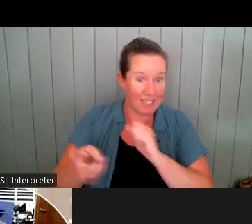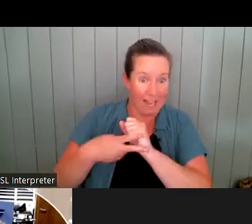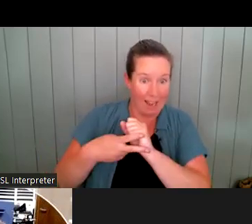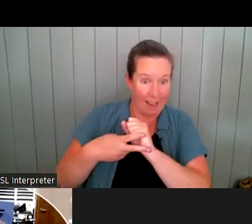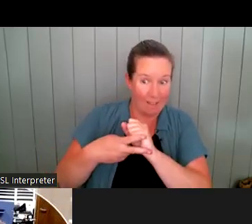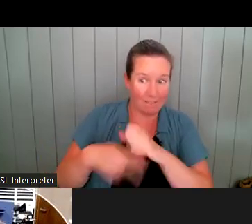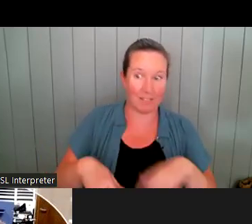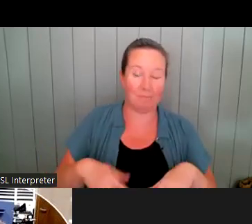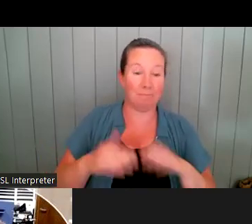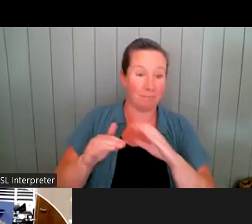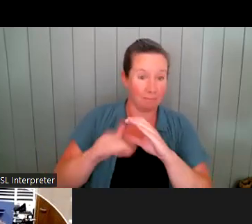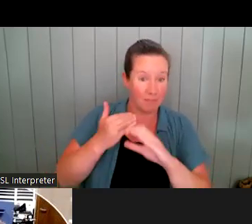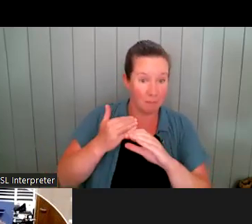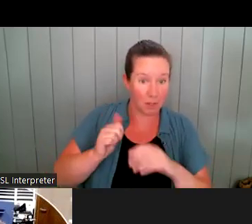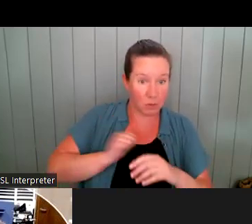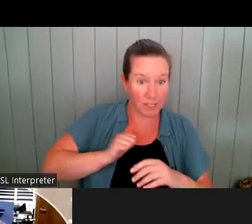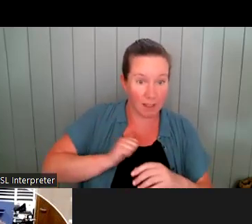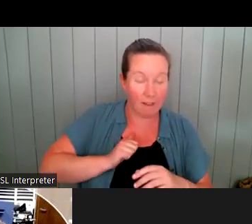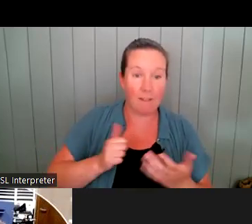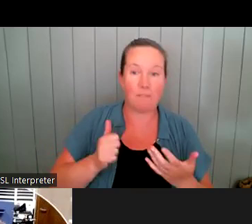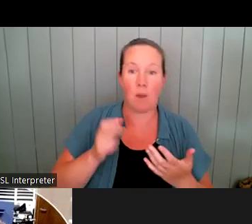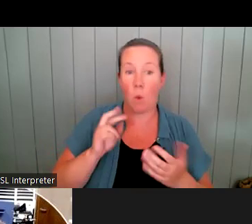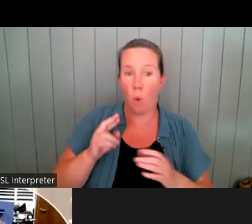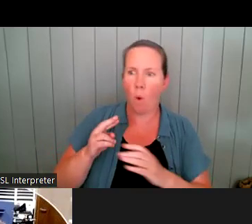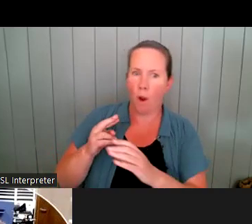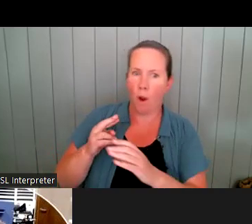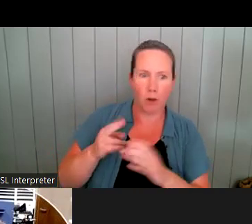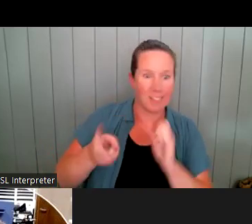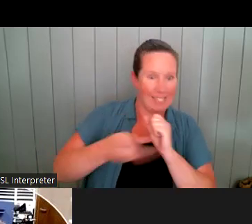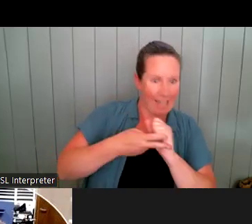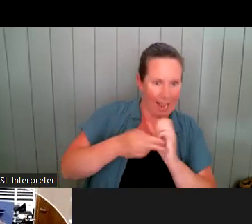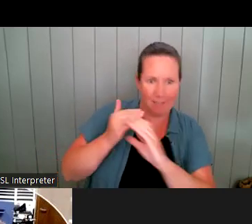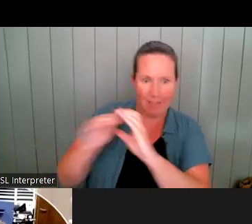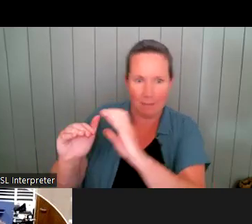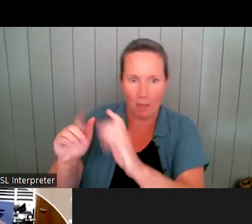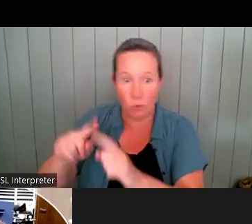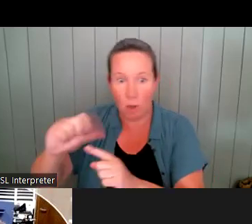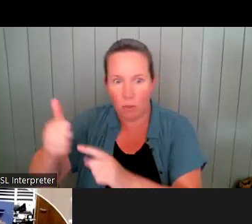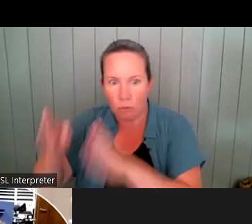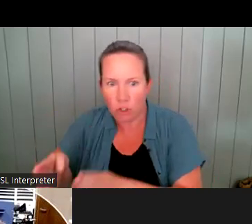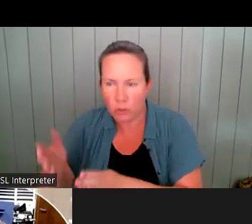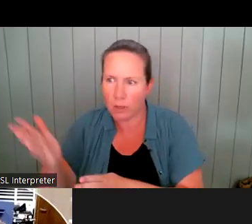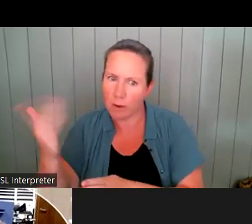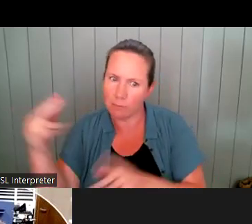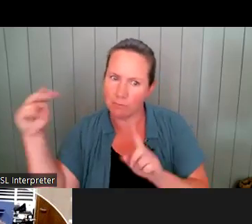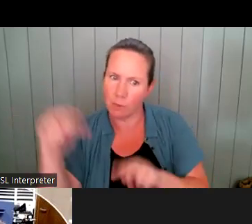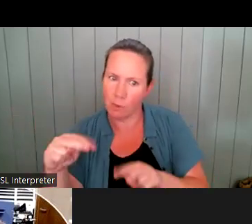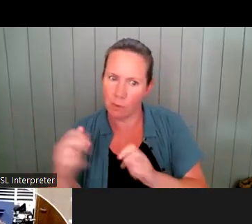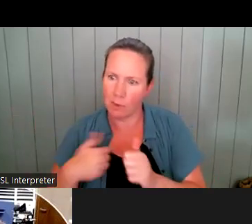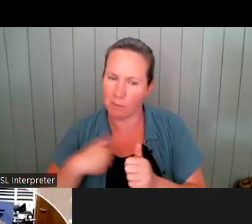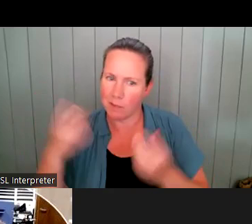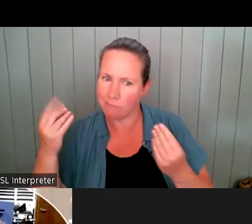you can email them to someone that you're working with. And then you can go back and sort of continue the